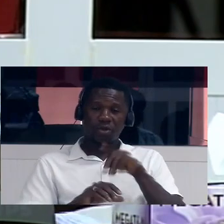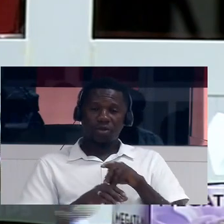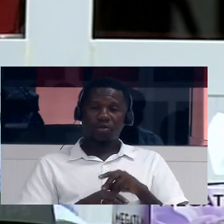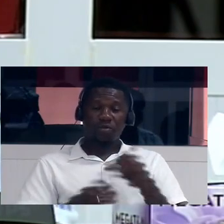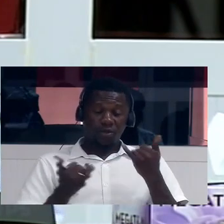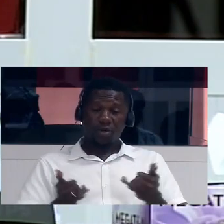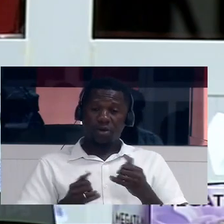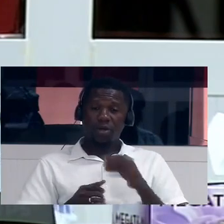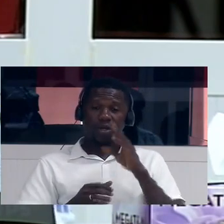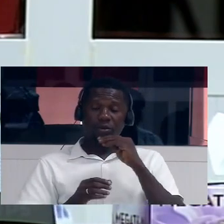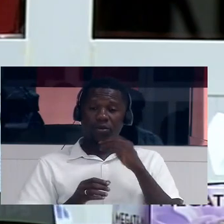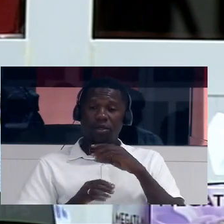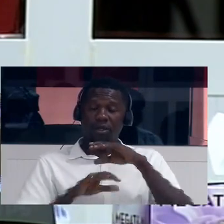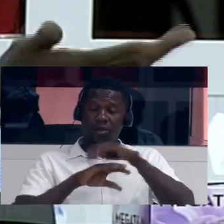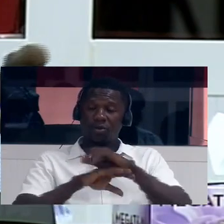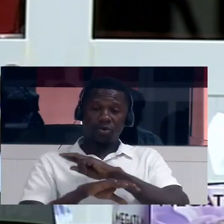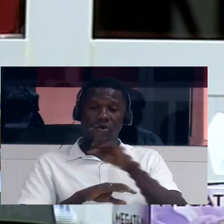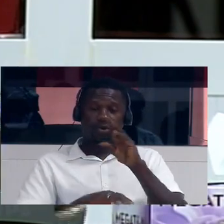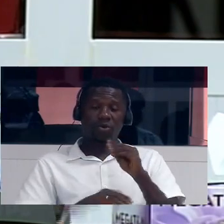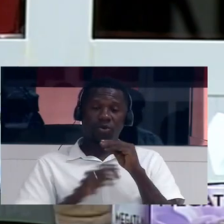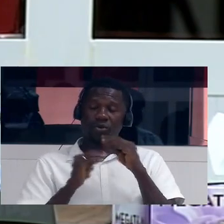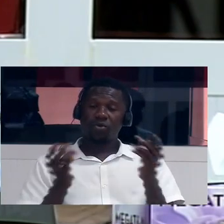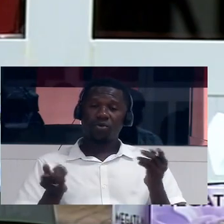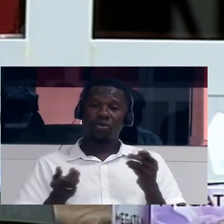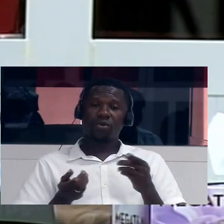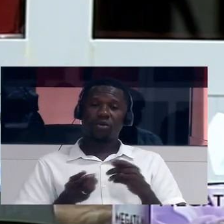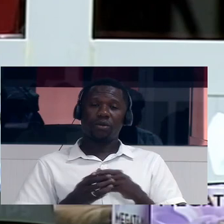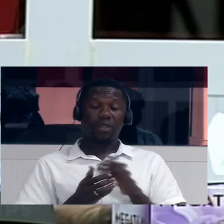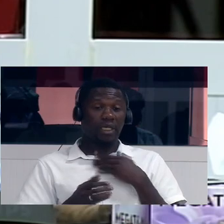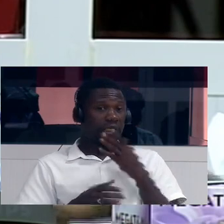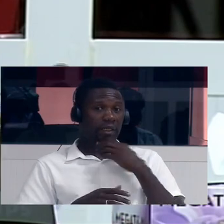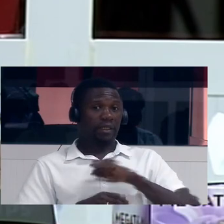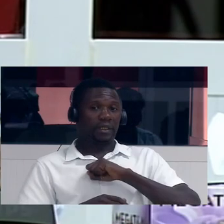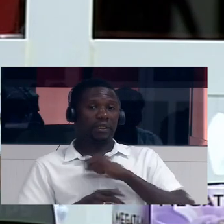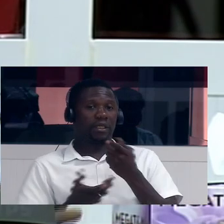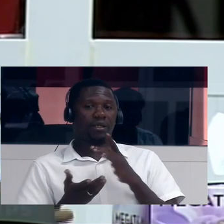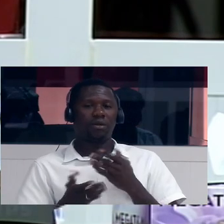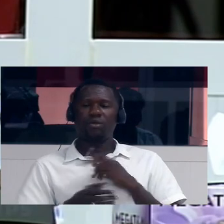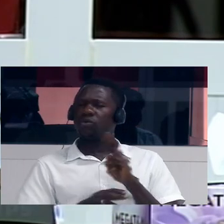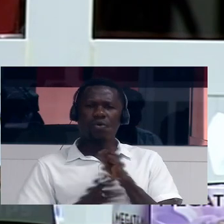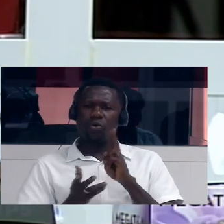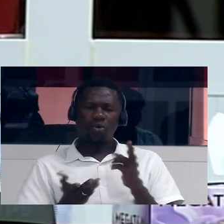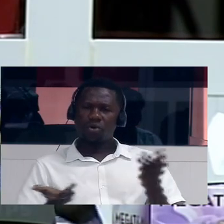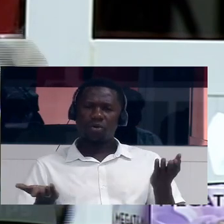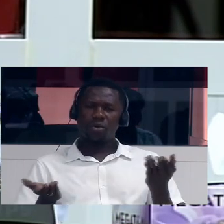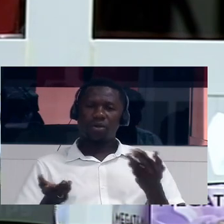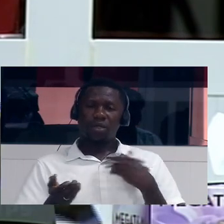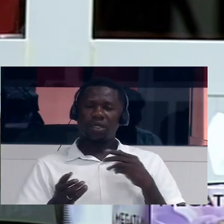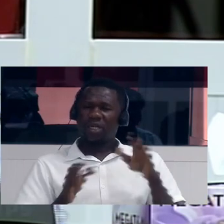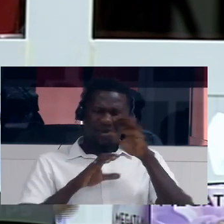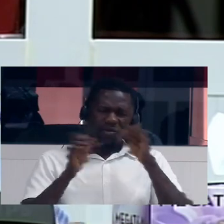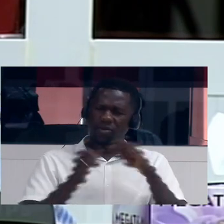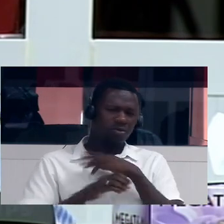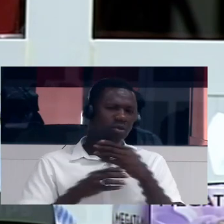talk." "Hey, so I defend Nyanga Ligide." "What Nyanga?" "No." So the atmosphere was